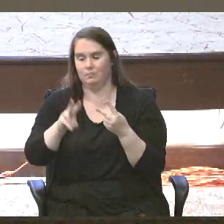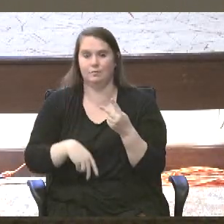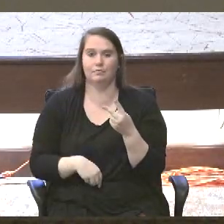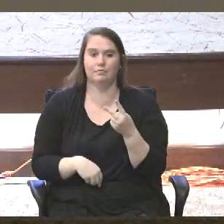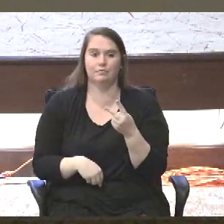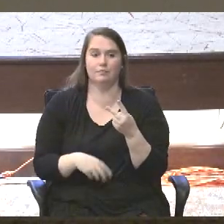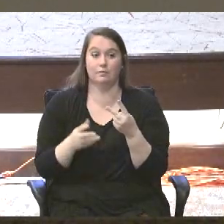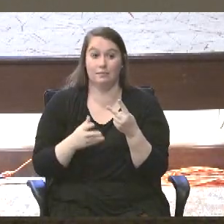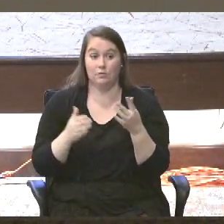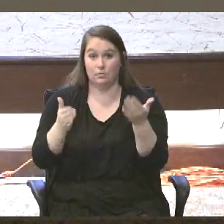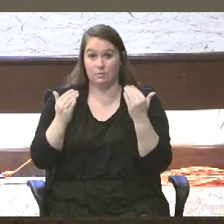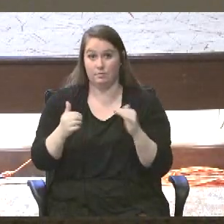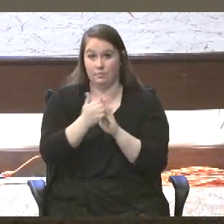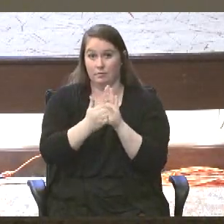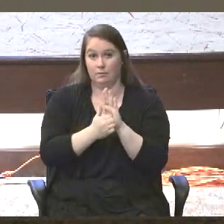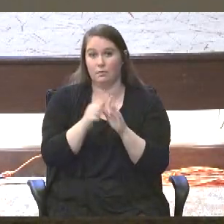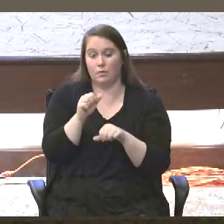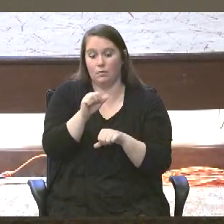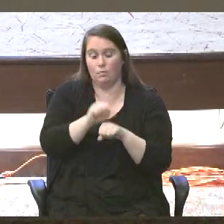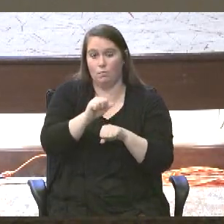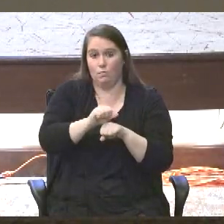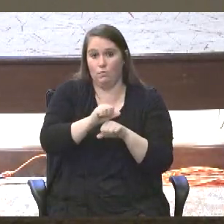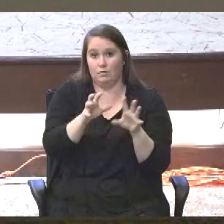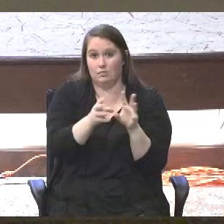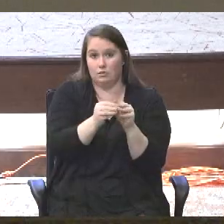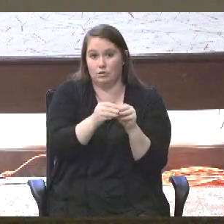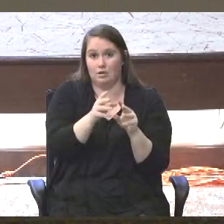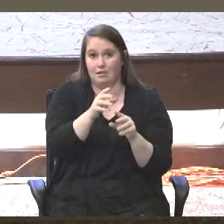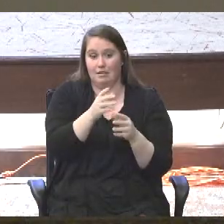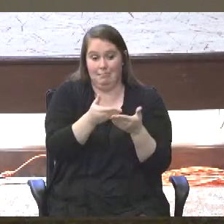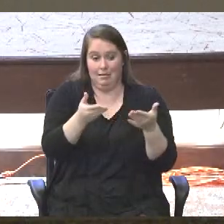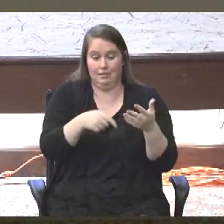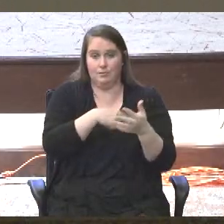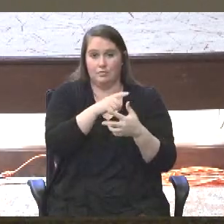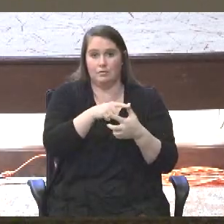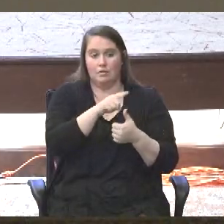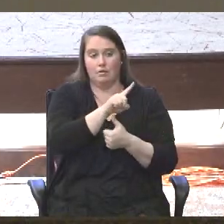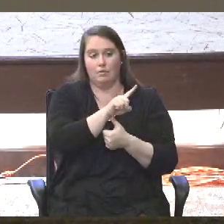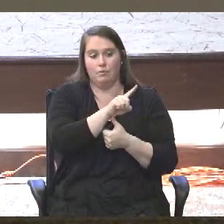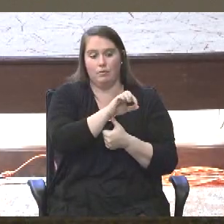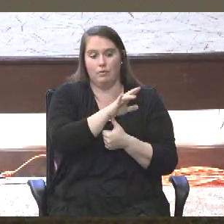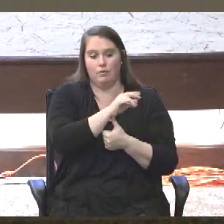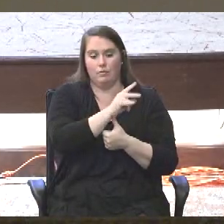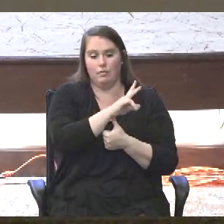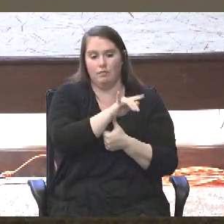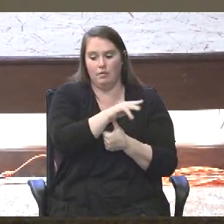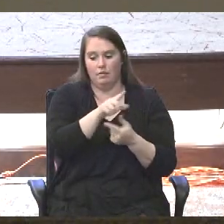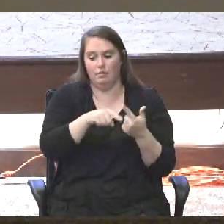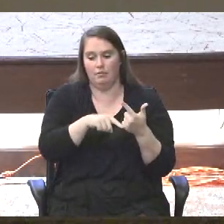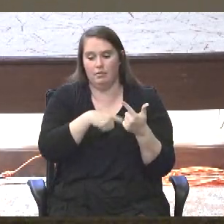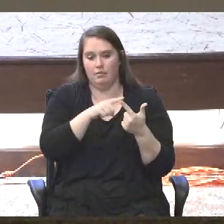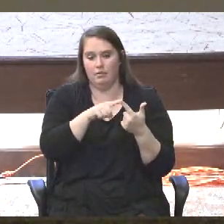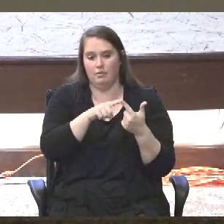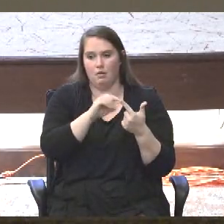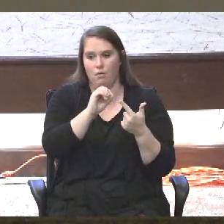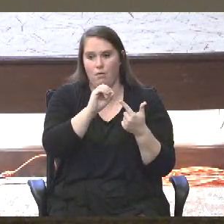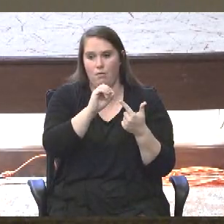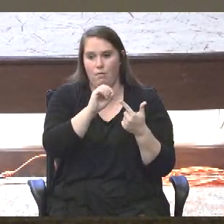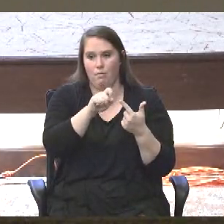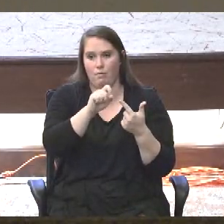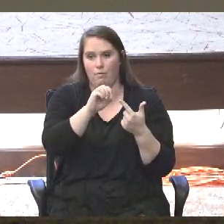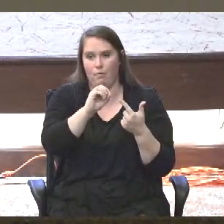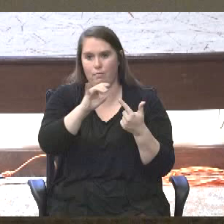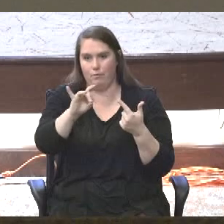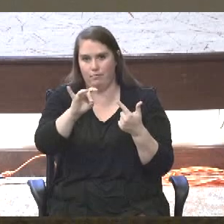Next item on the agenda is work session items 2025-005 through 2025-009. City Manager Ford, would you